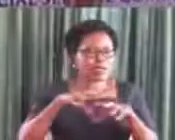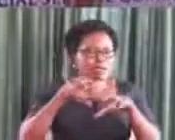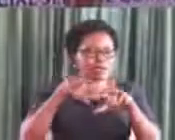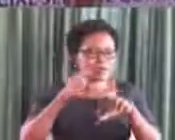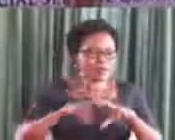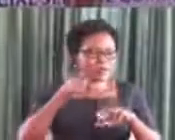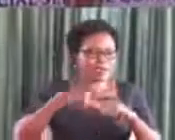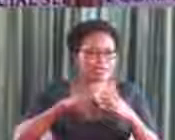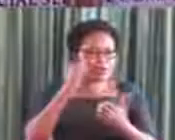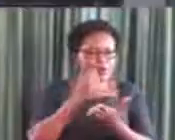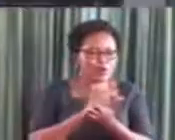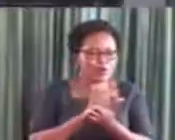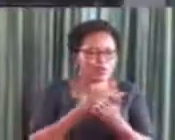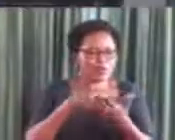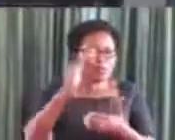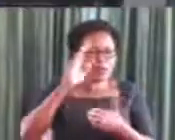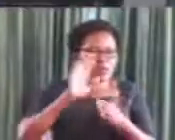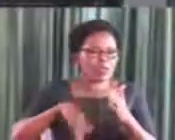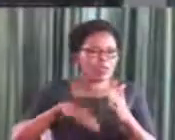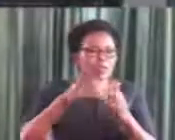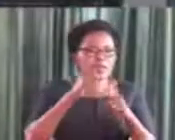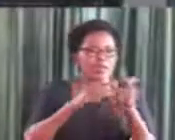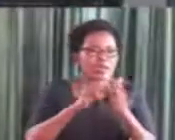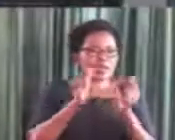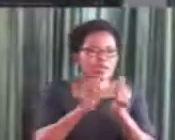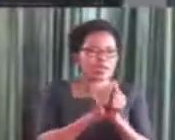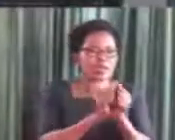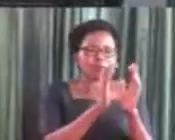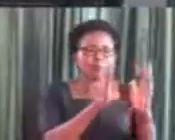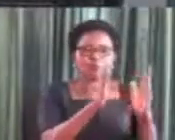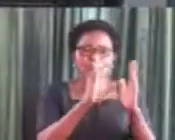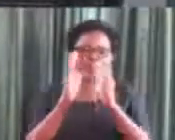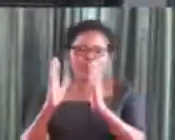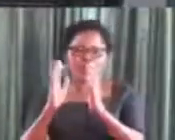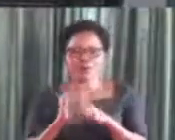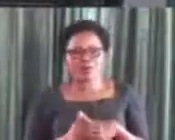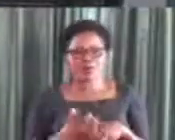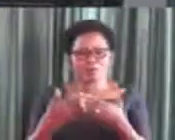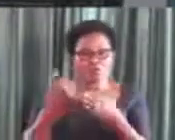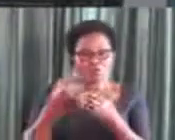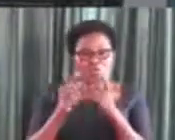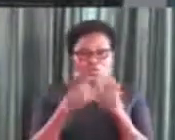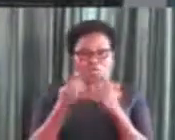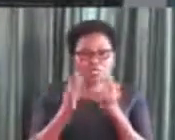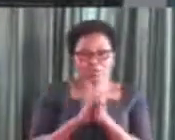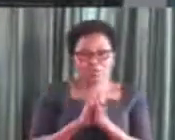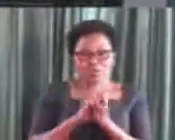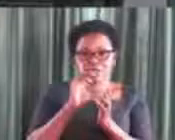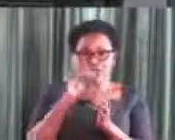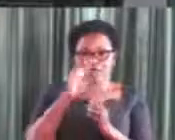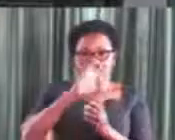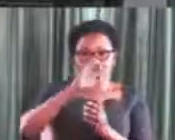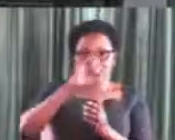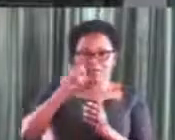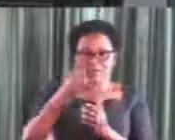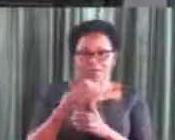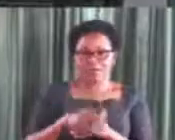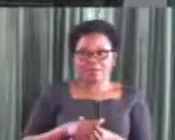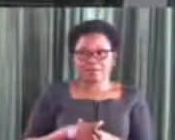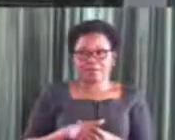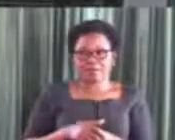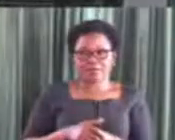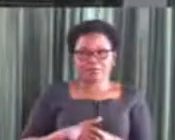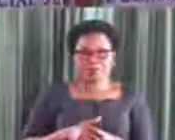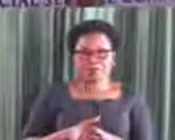And you have discussed with the DCJ, just to guide you. Yes.